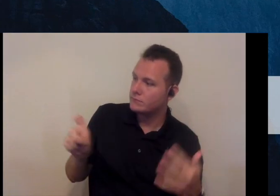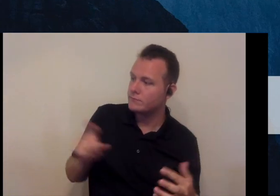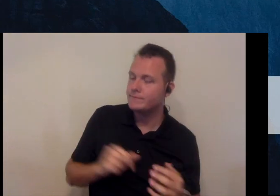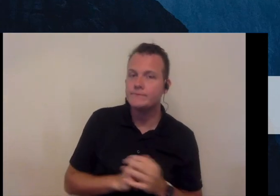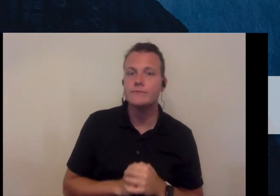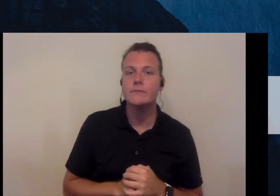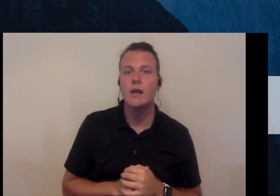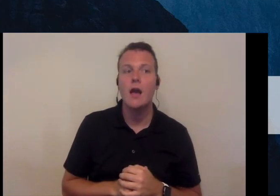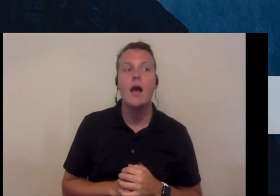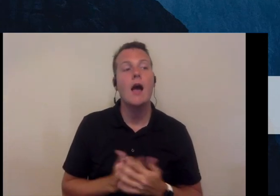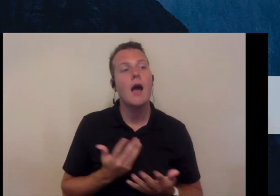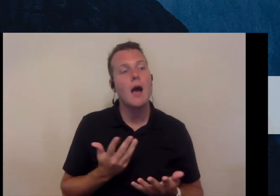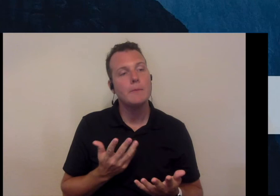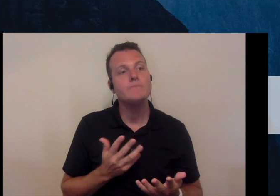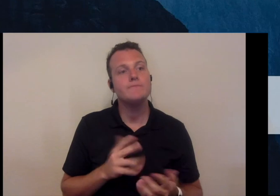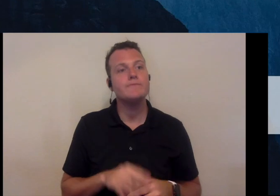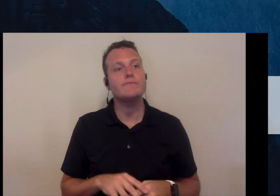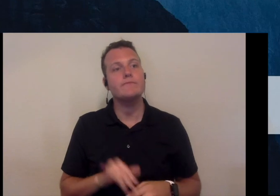those?